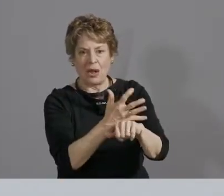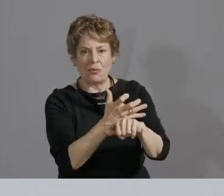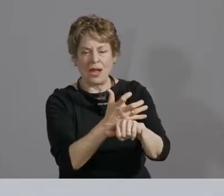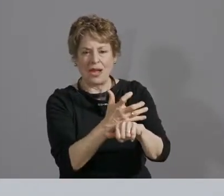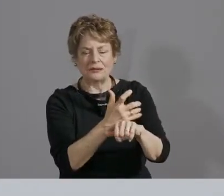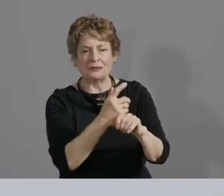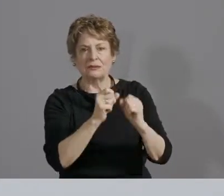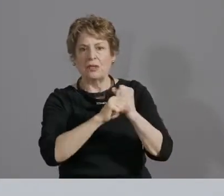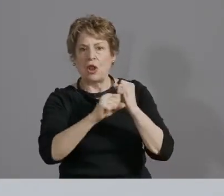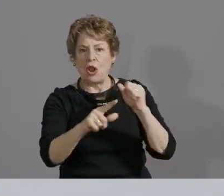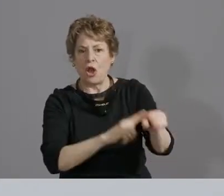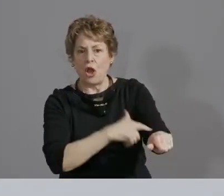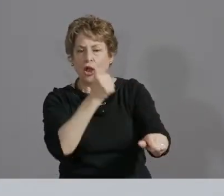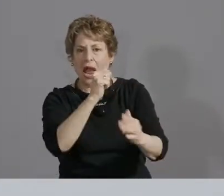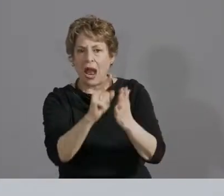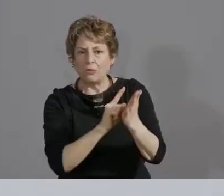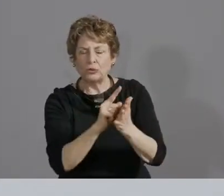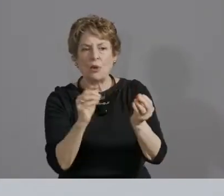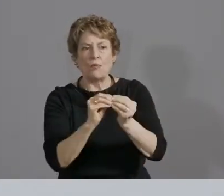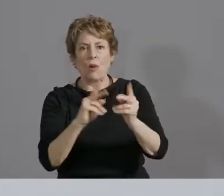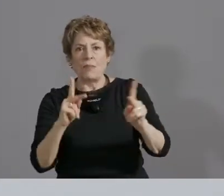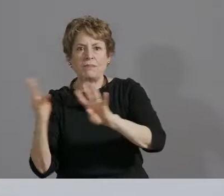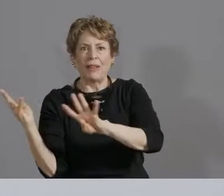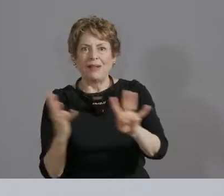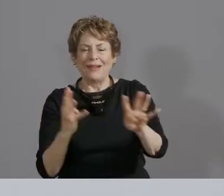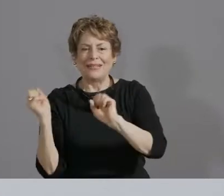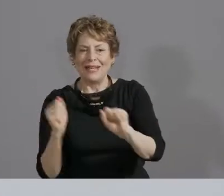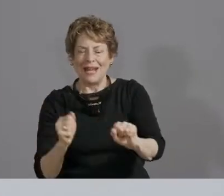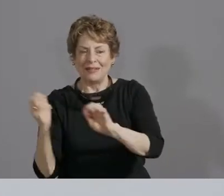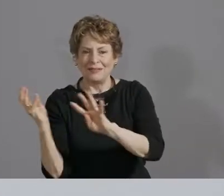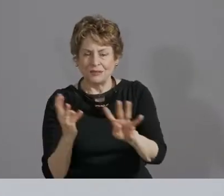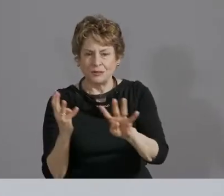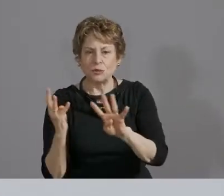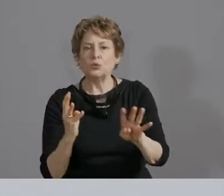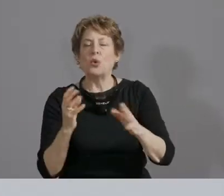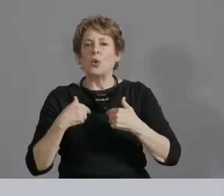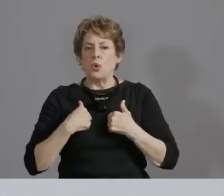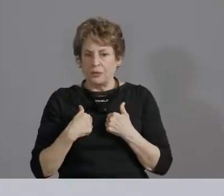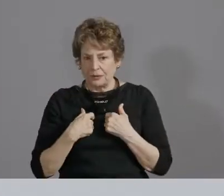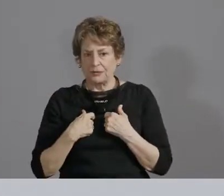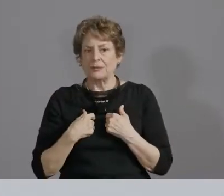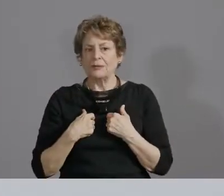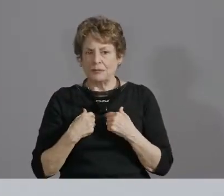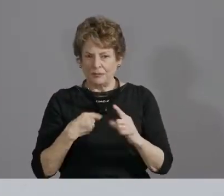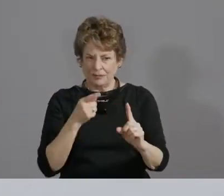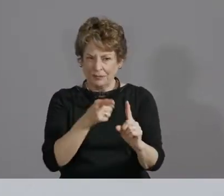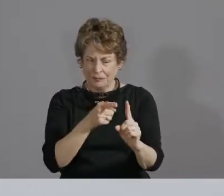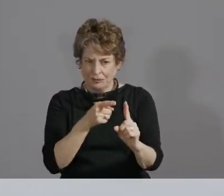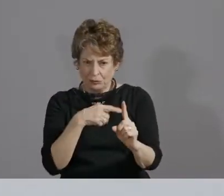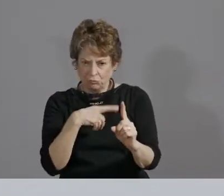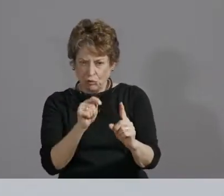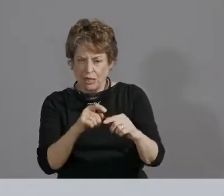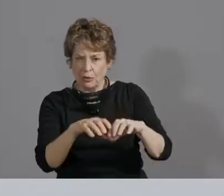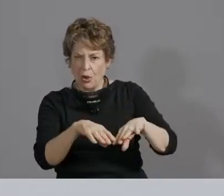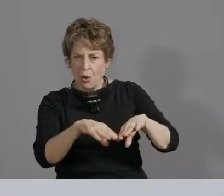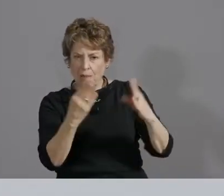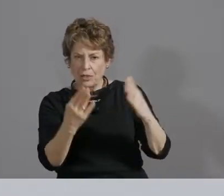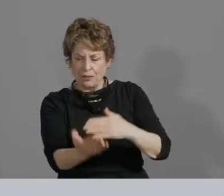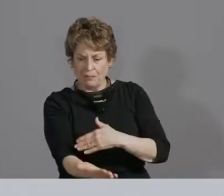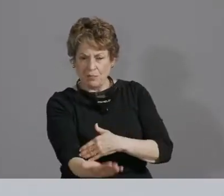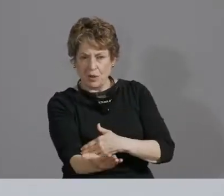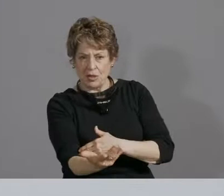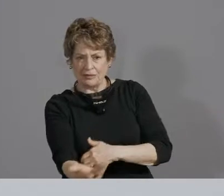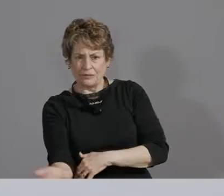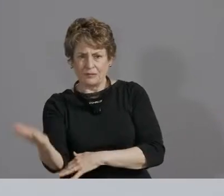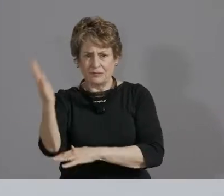capacity. So what we're going to be doing is we're going to be working to expand some hours. They will, I believe, expand it by an hour